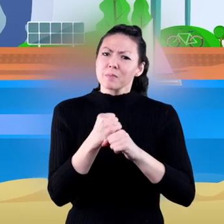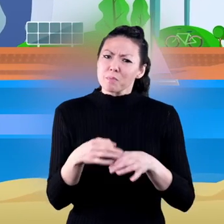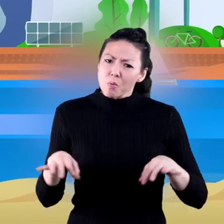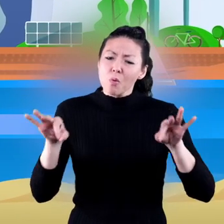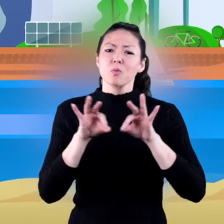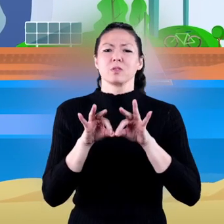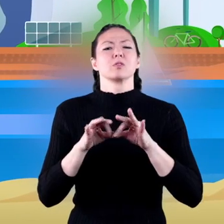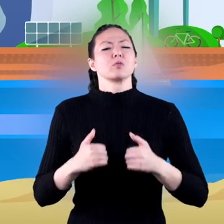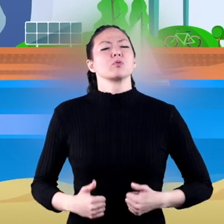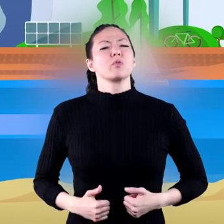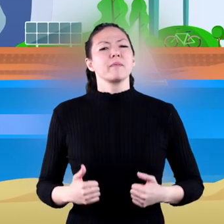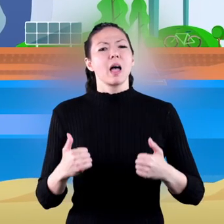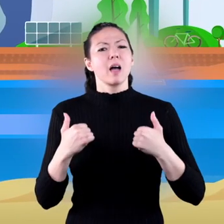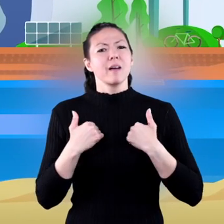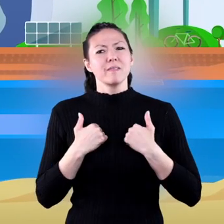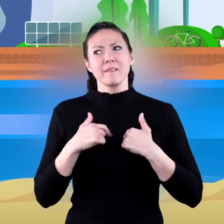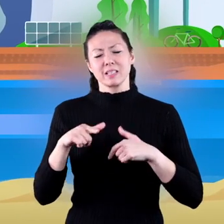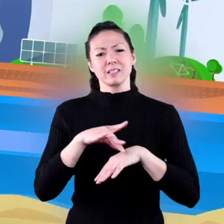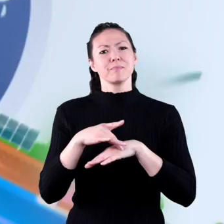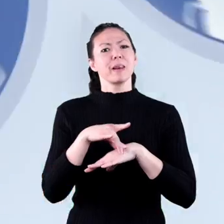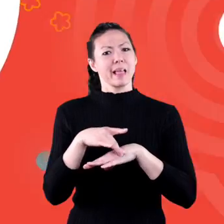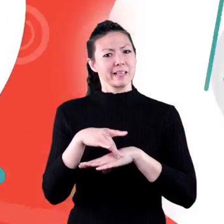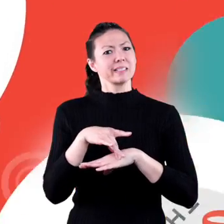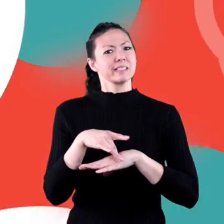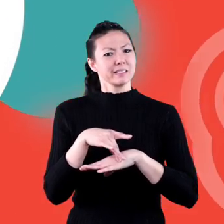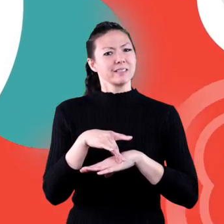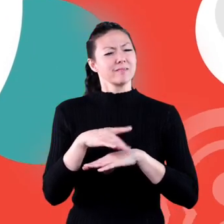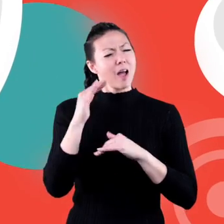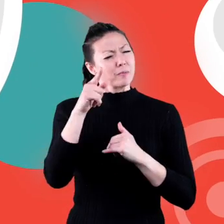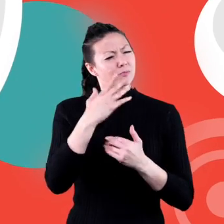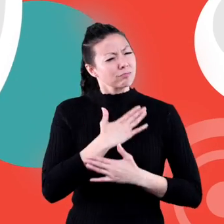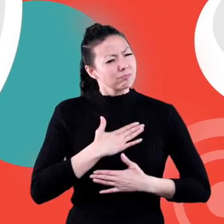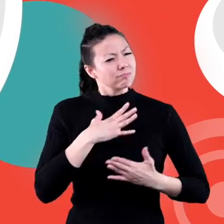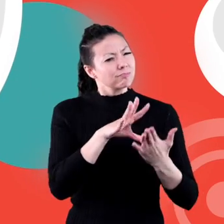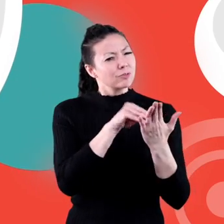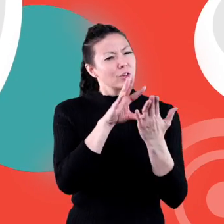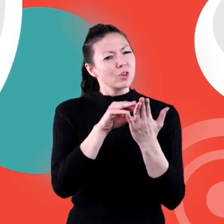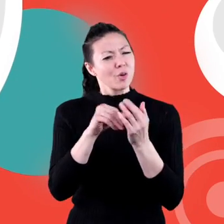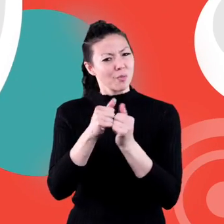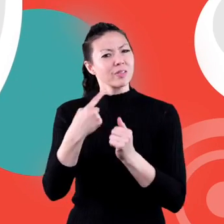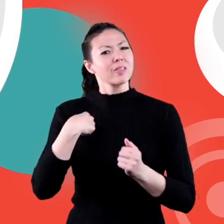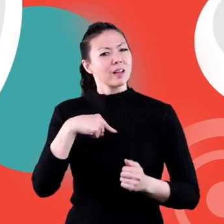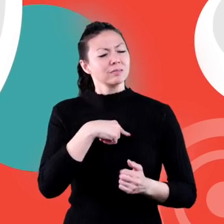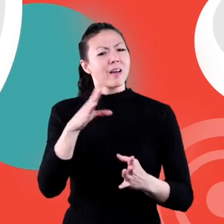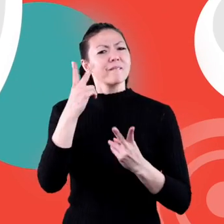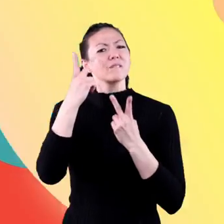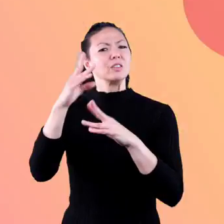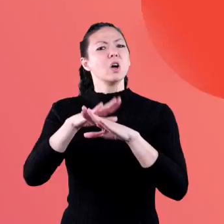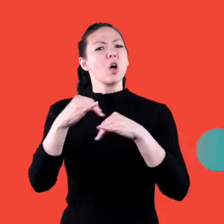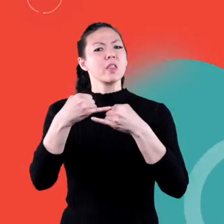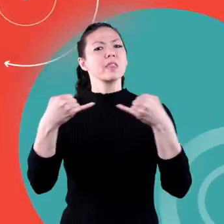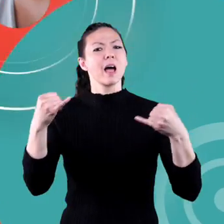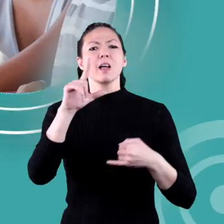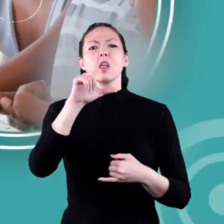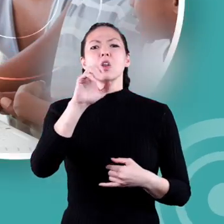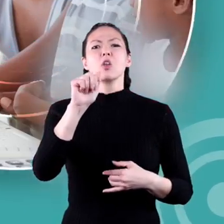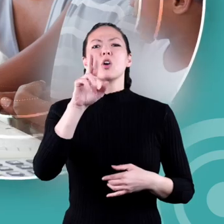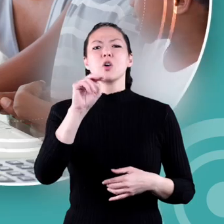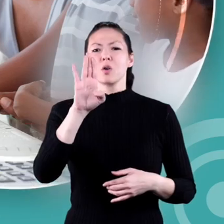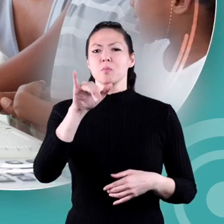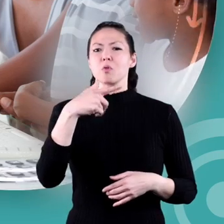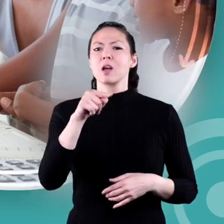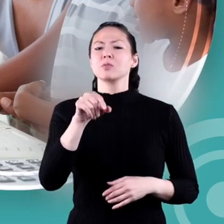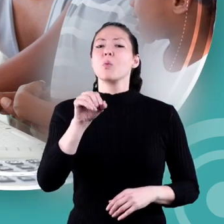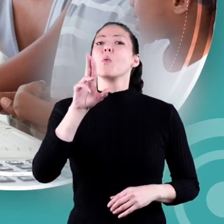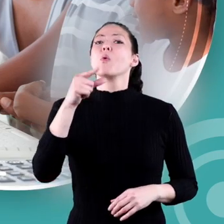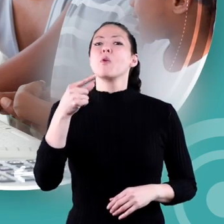are important to the survival of planet Earth. Hope you had fun learning with us. Visit us at